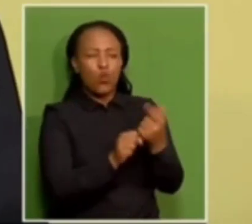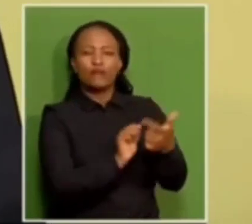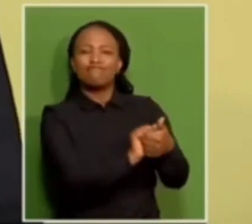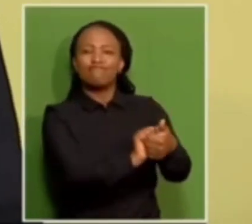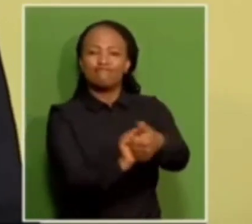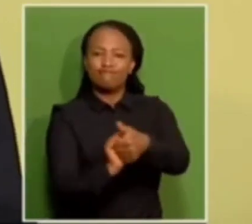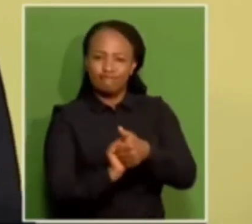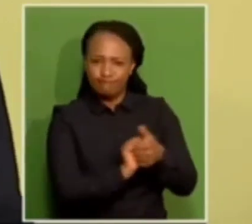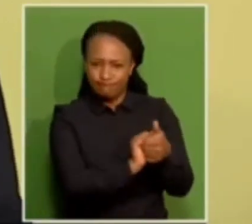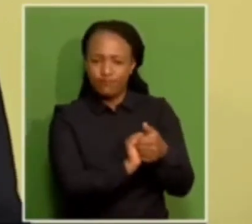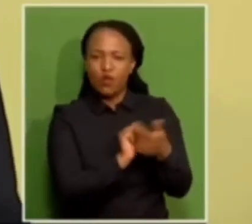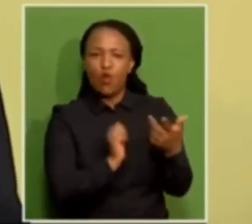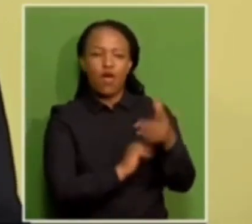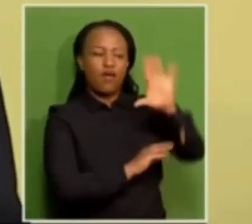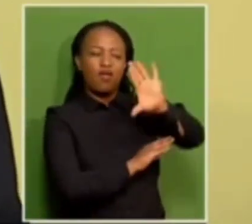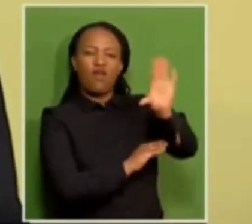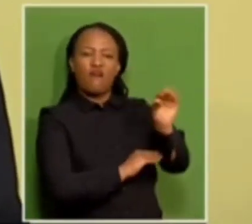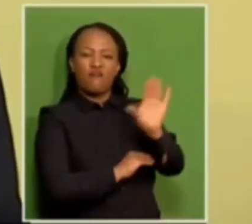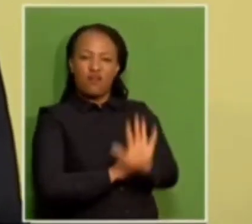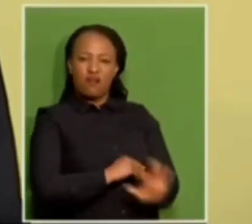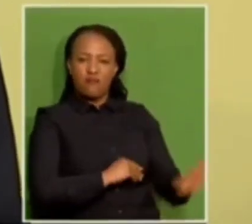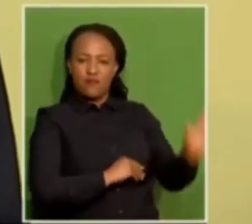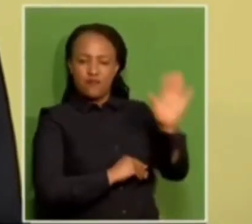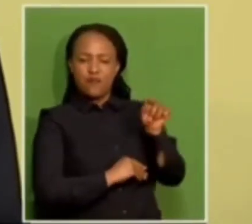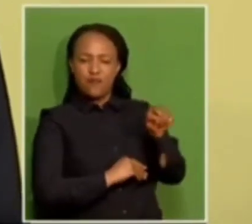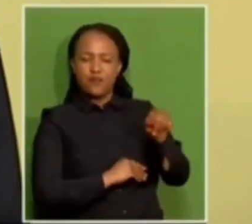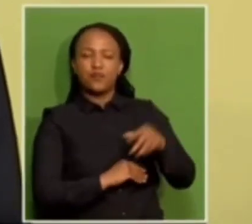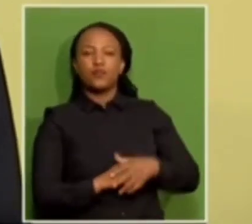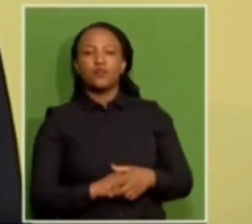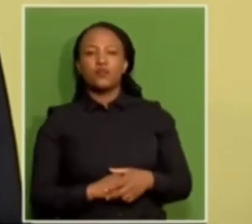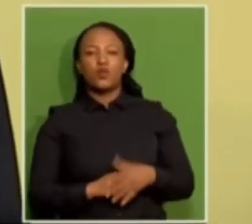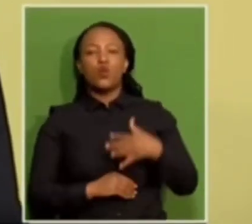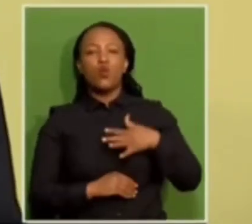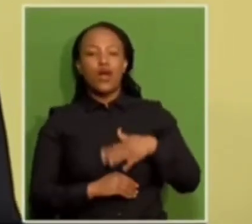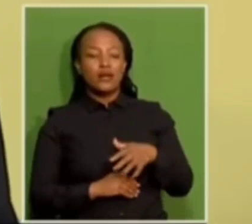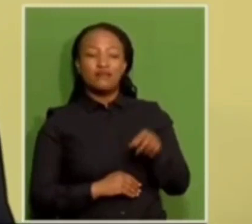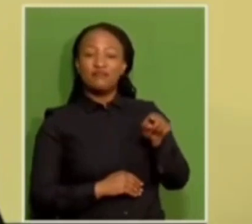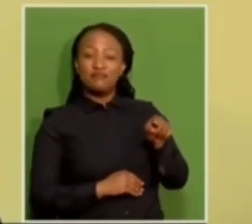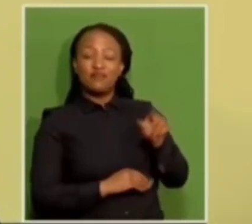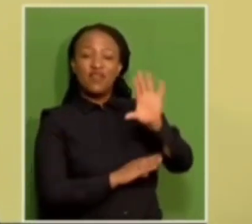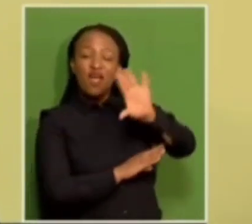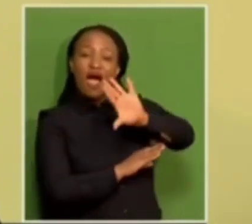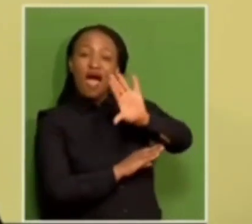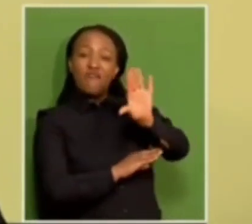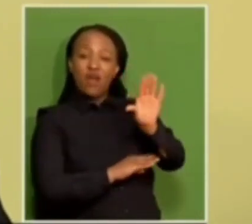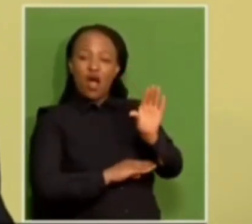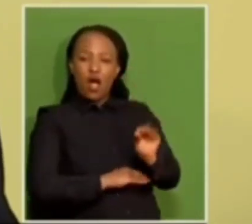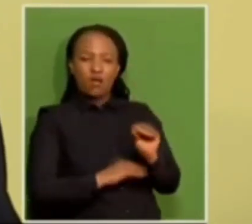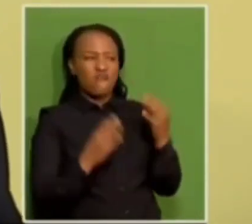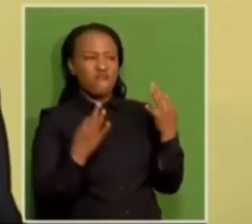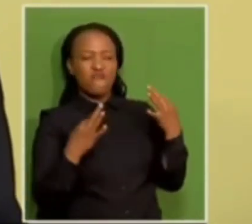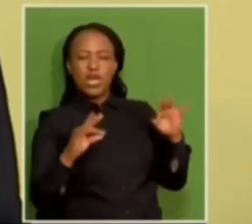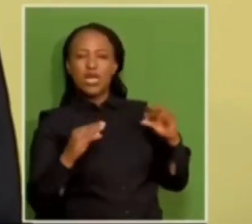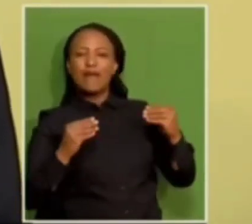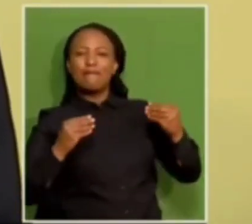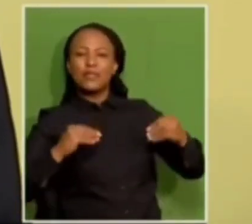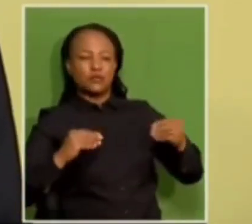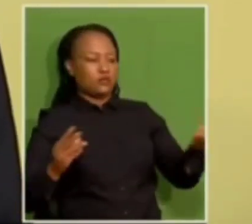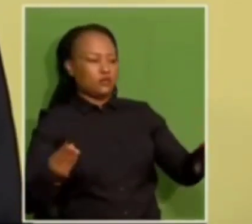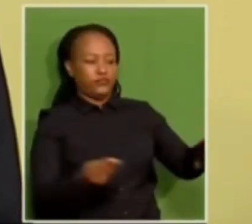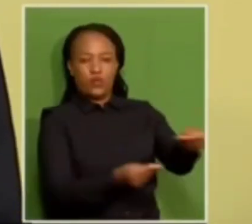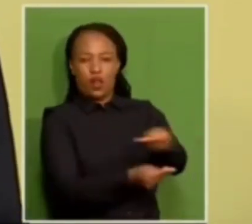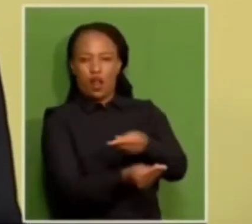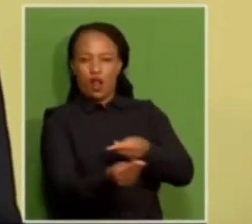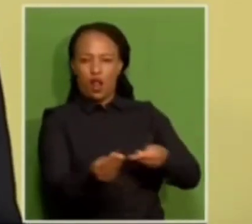on our continent we are working towards the full implementation of the African Continental free trade